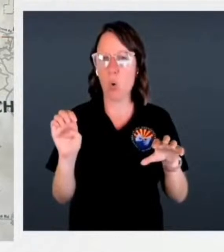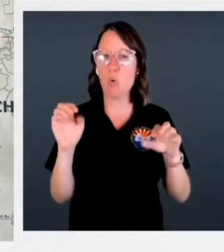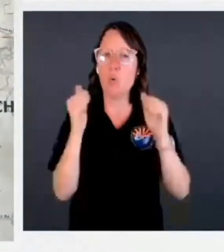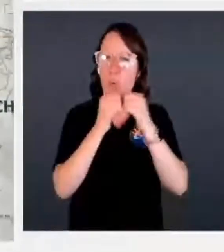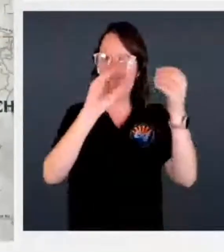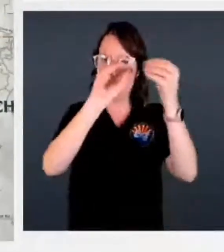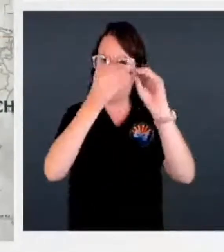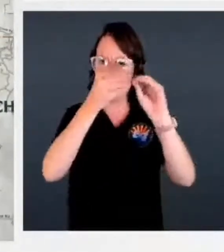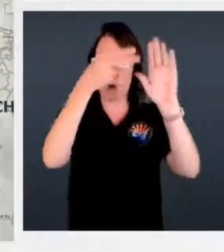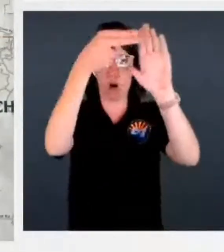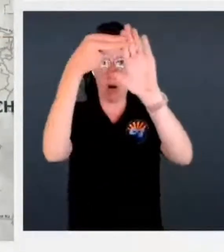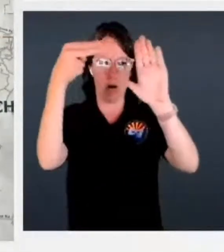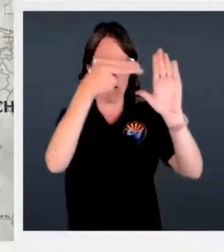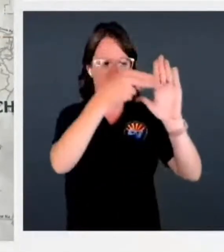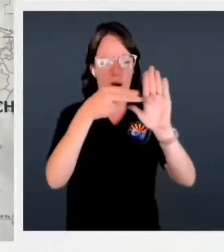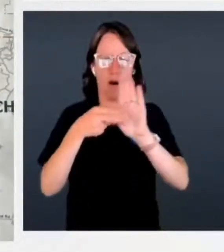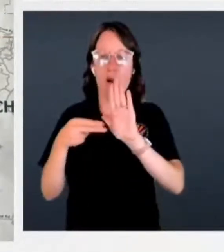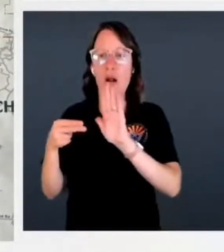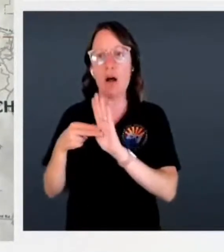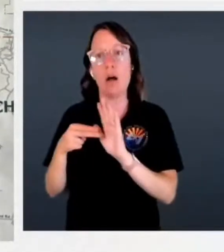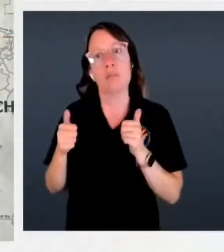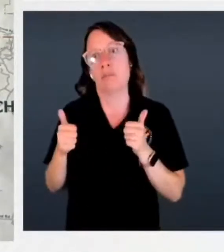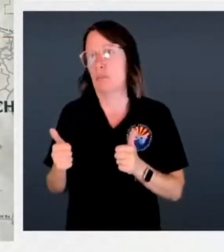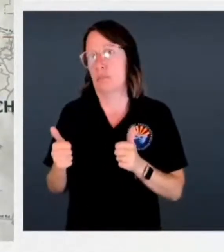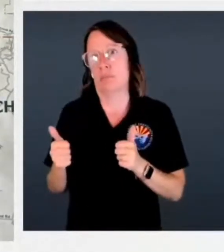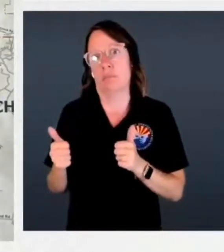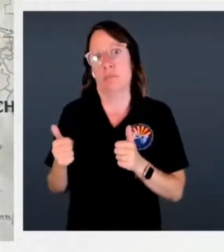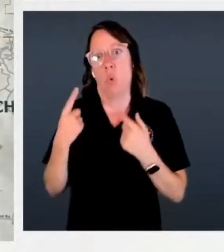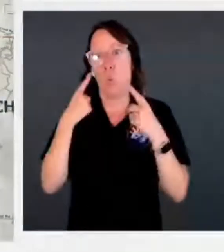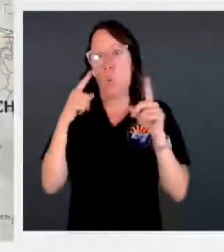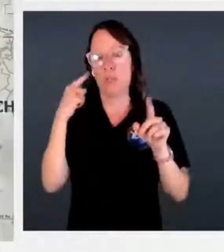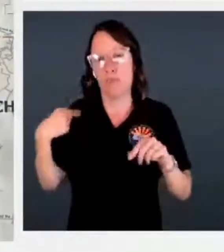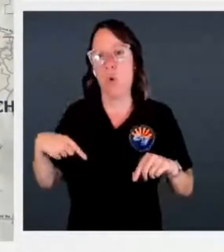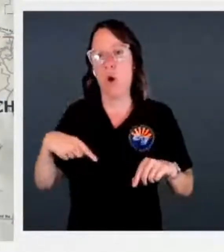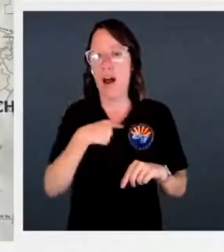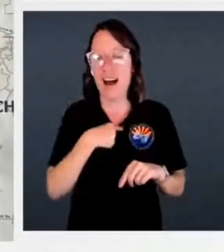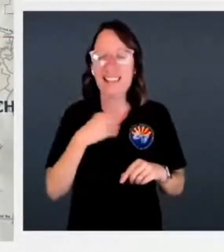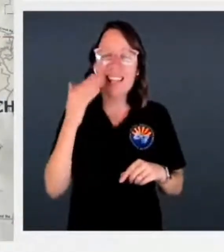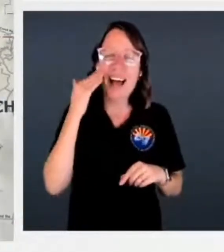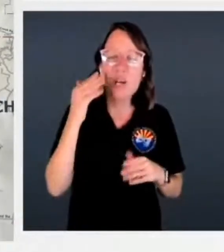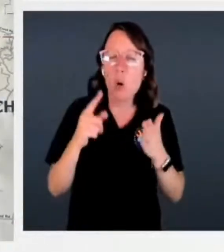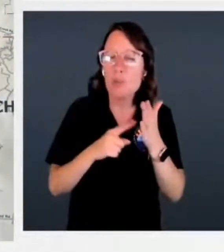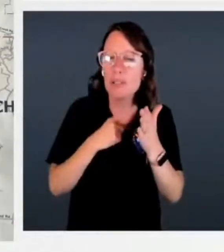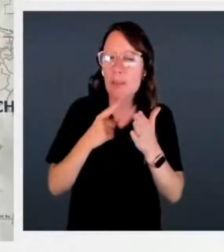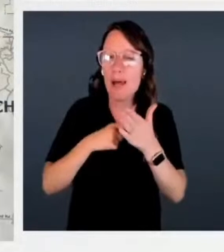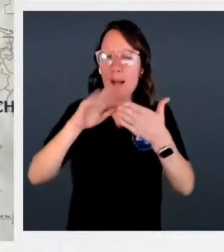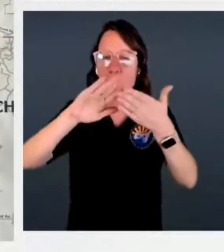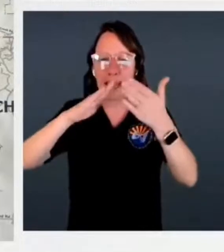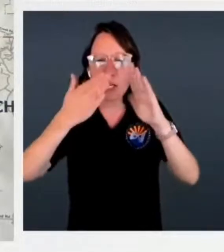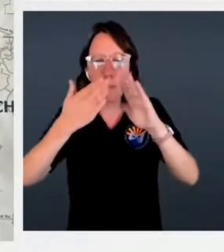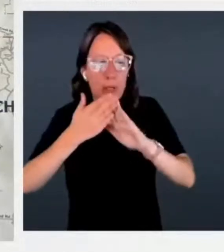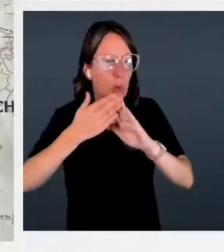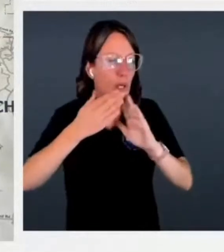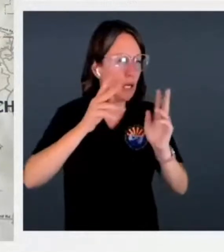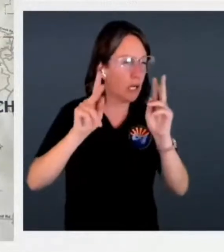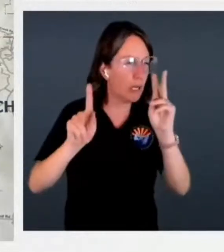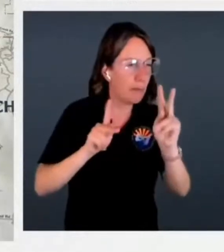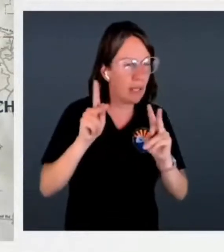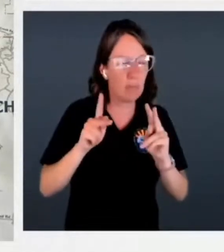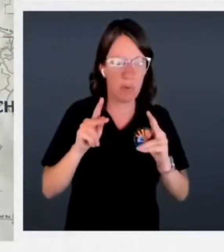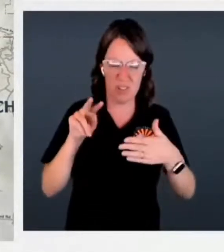community, but if you look right back there, and my fantastic mustache Owen over there will help you with